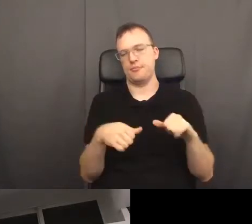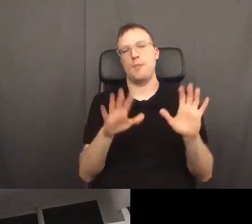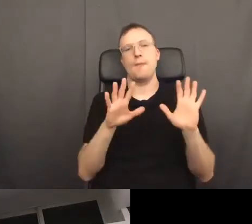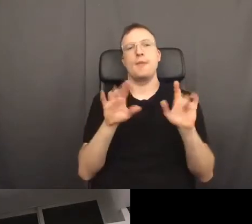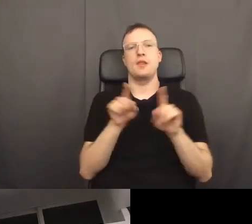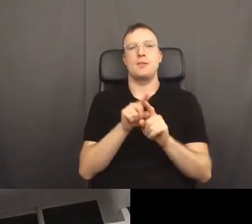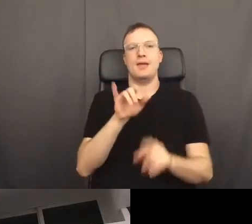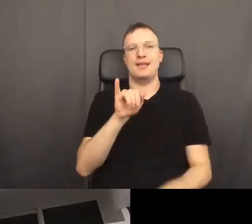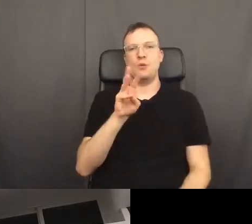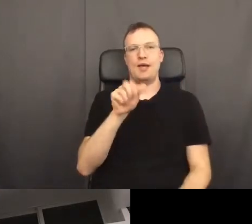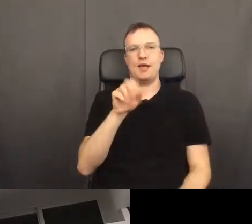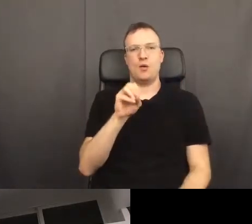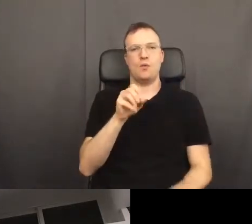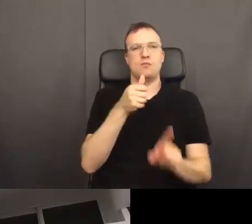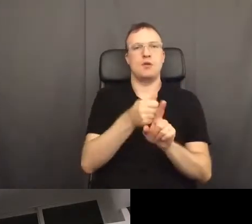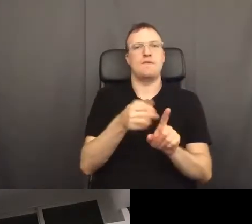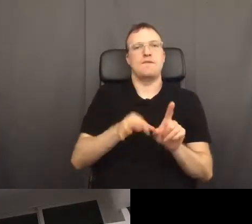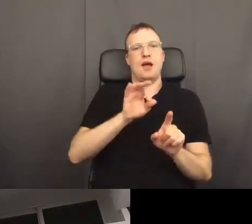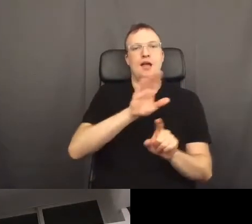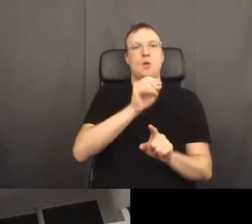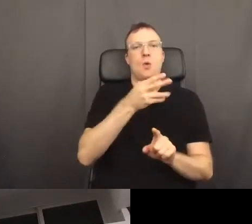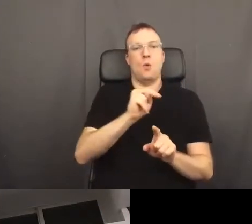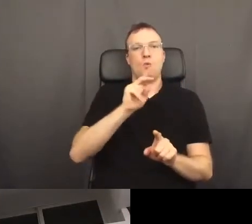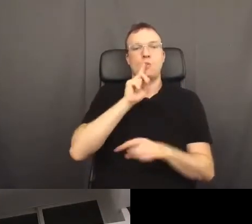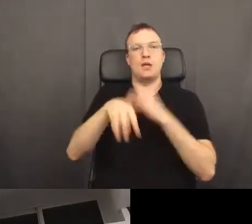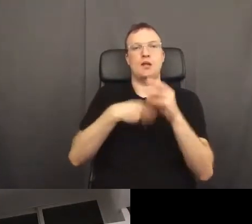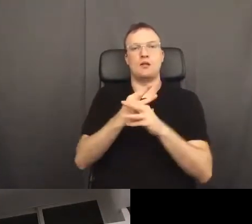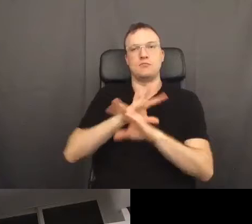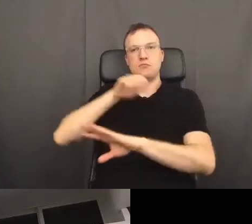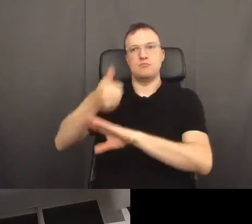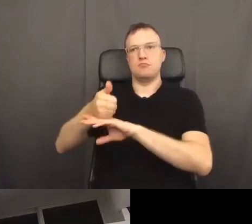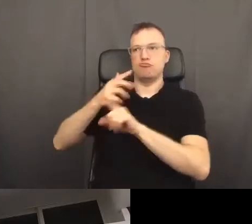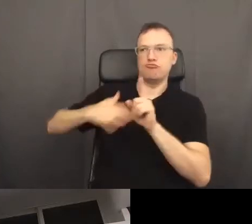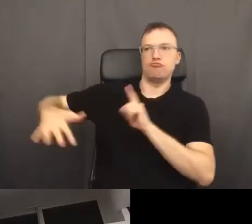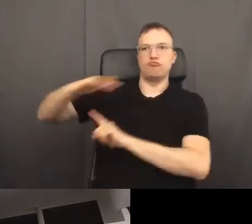did, find his own reality and create his own reality.